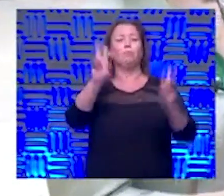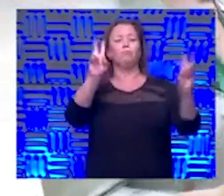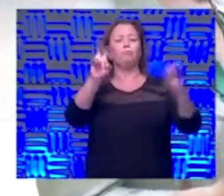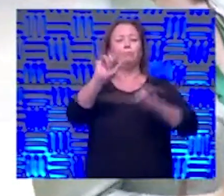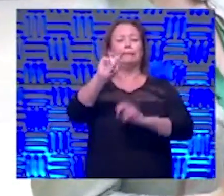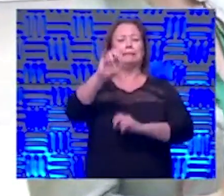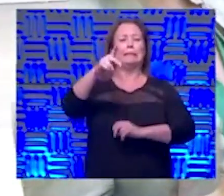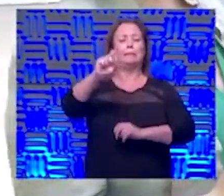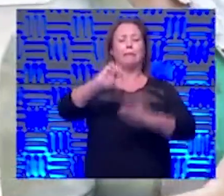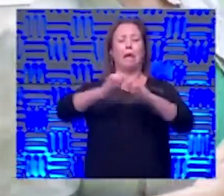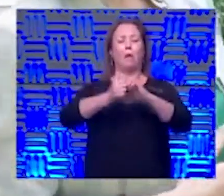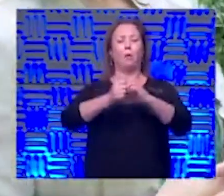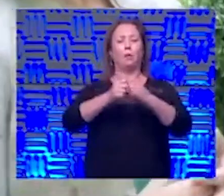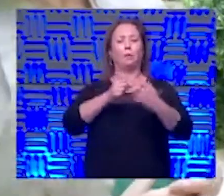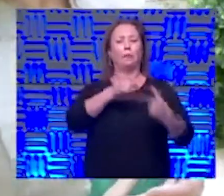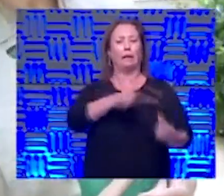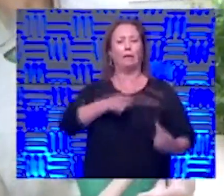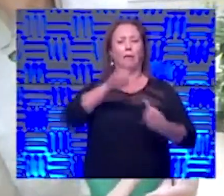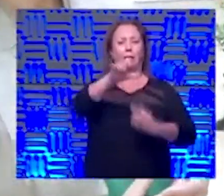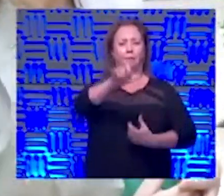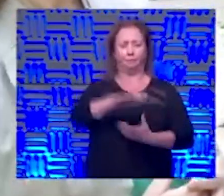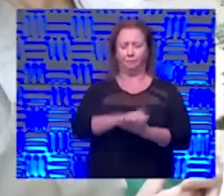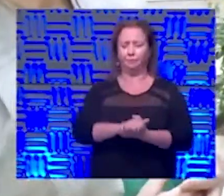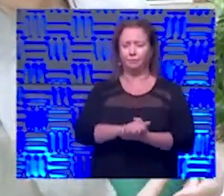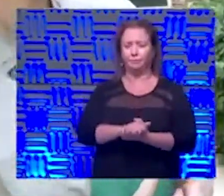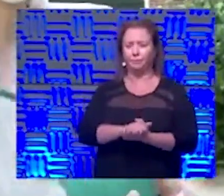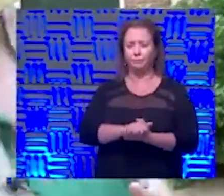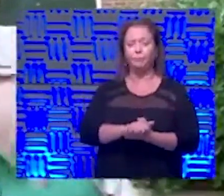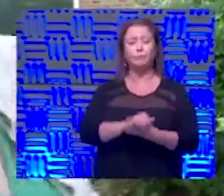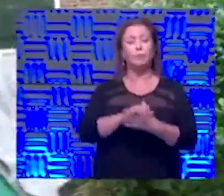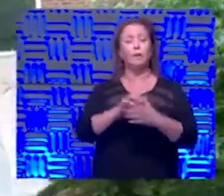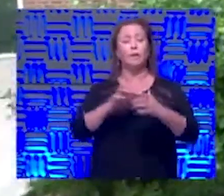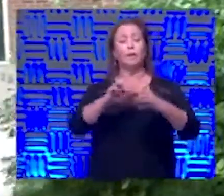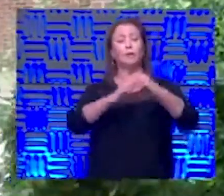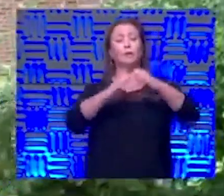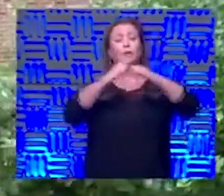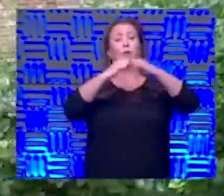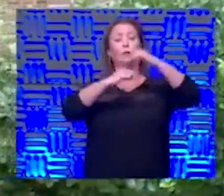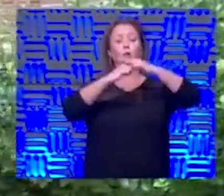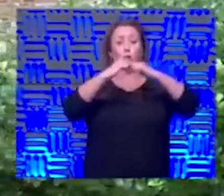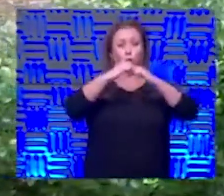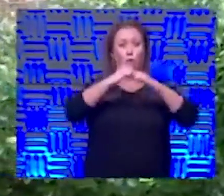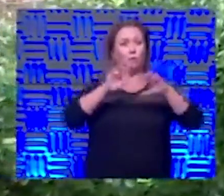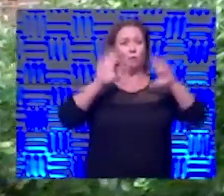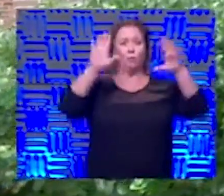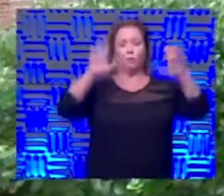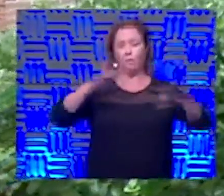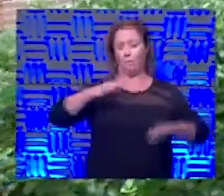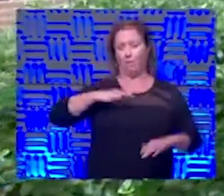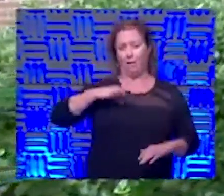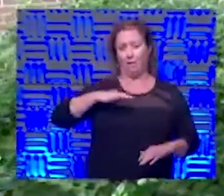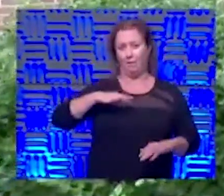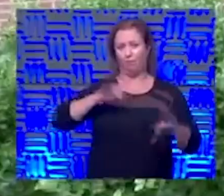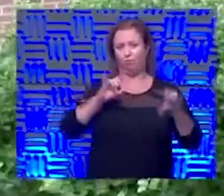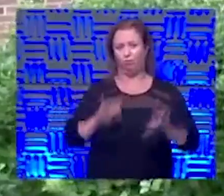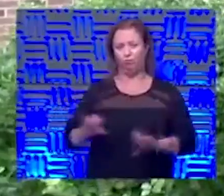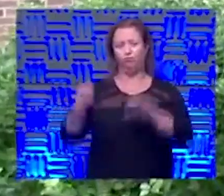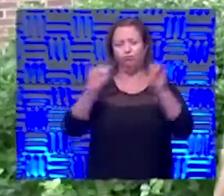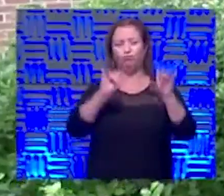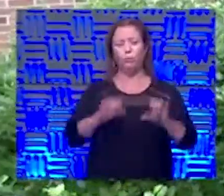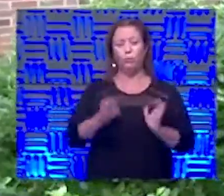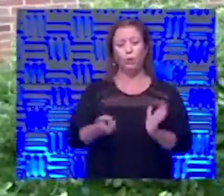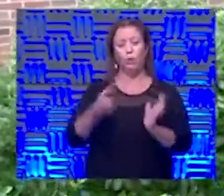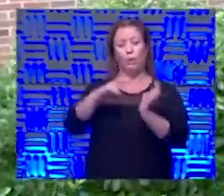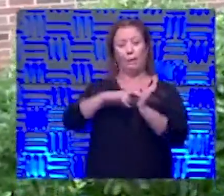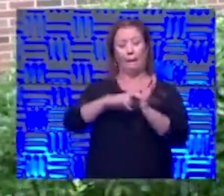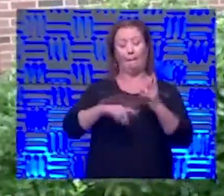how we should tackle this? Absolutely. I think that that structure and is going to be a great benefit in terms of when we're waking up, when